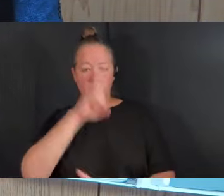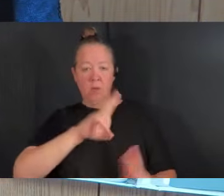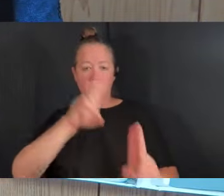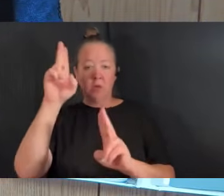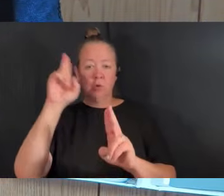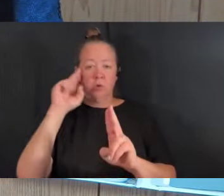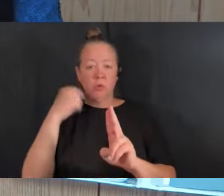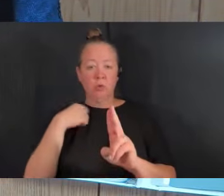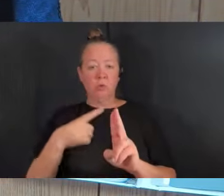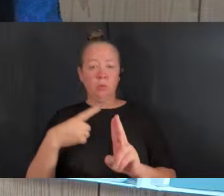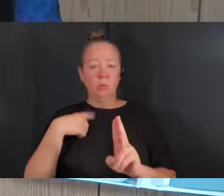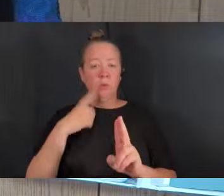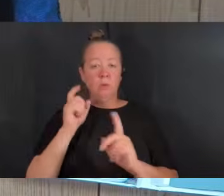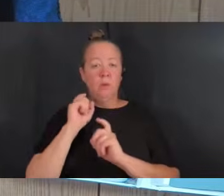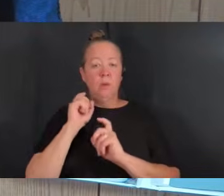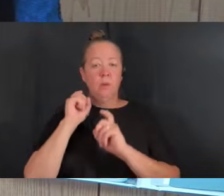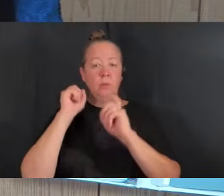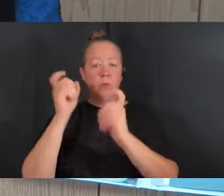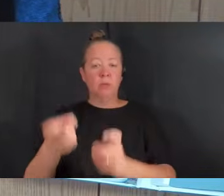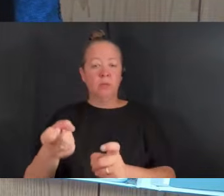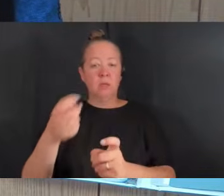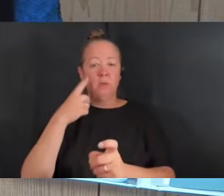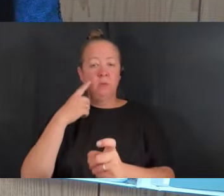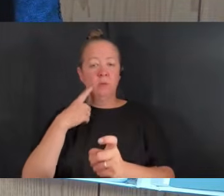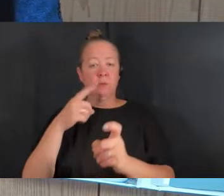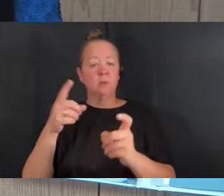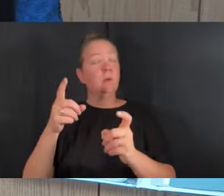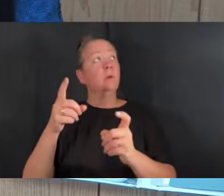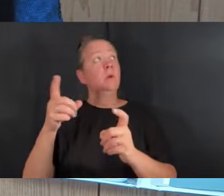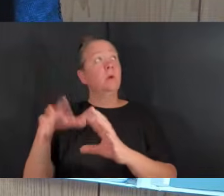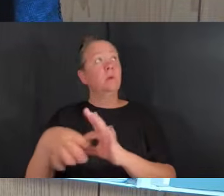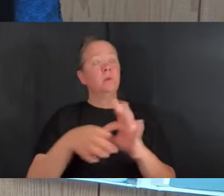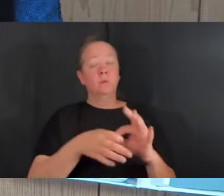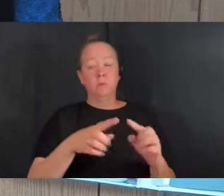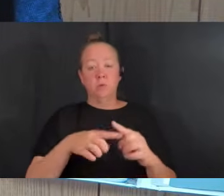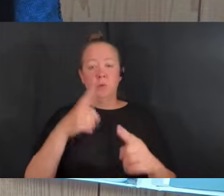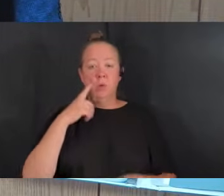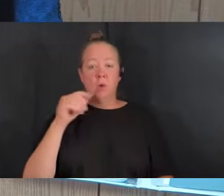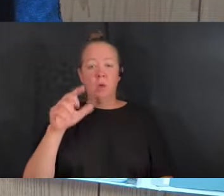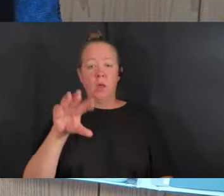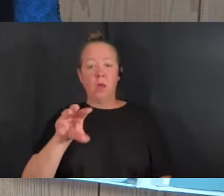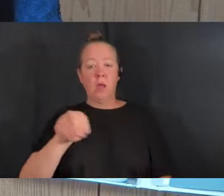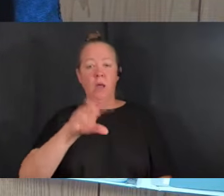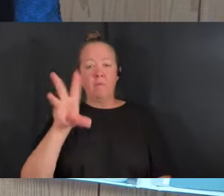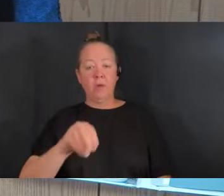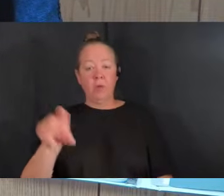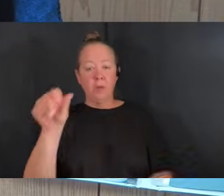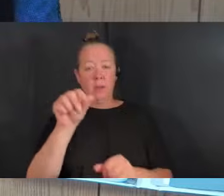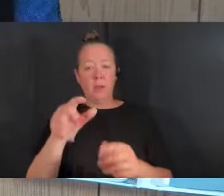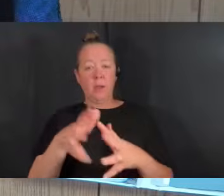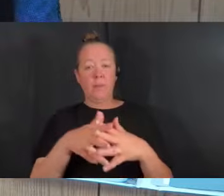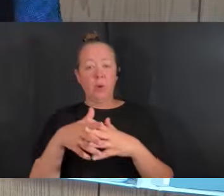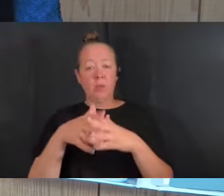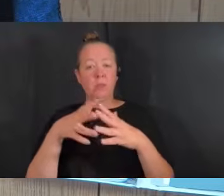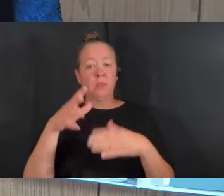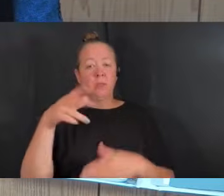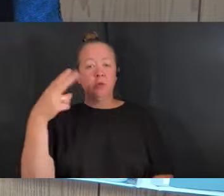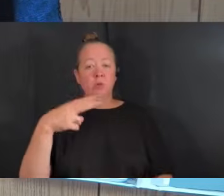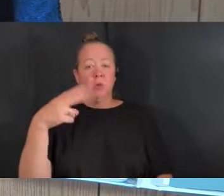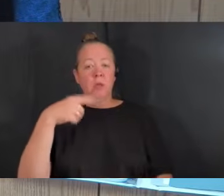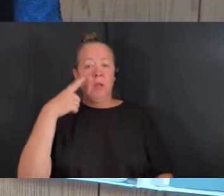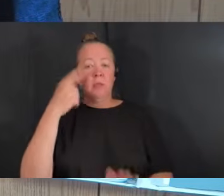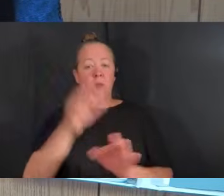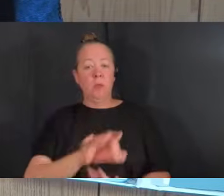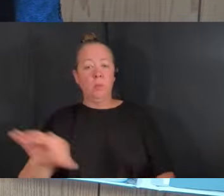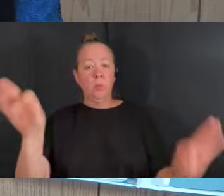communities relevant African American history and the importance of observation and recognition of Juneteenth. The